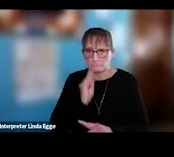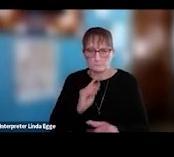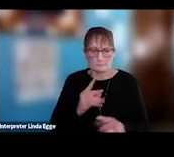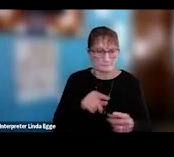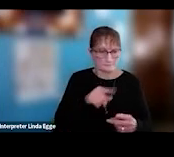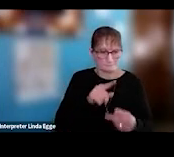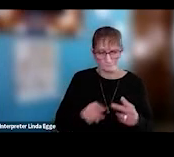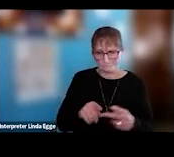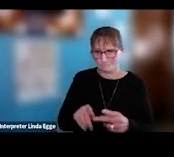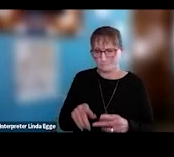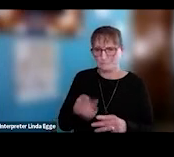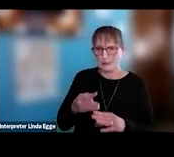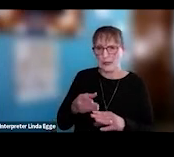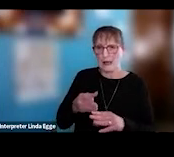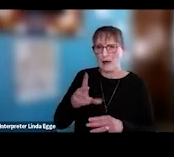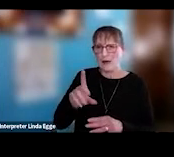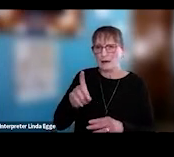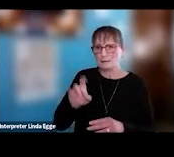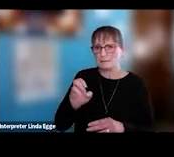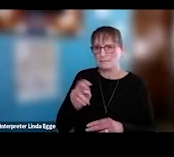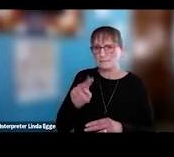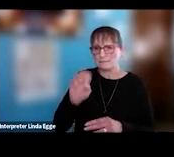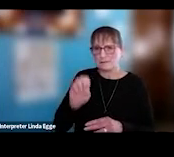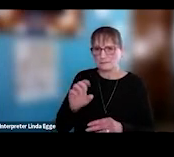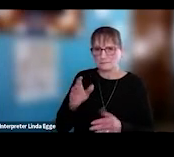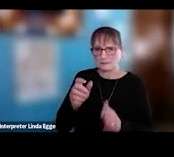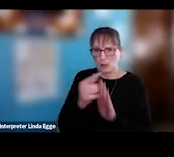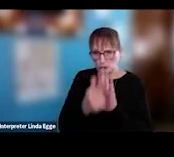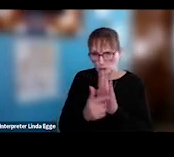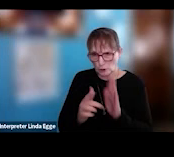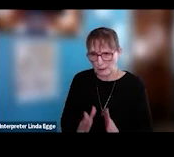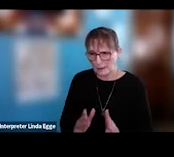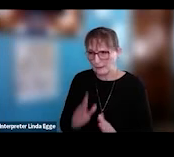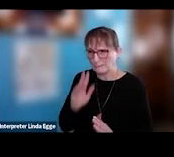defense attorney before taking the bench and listening to